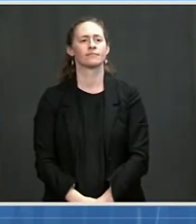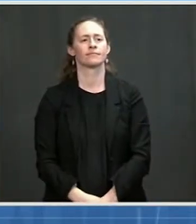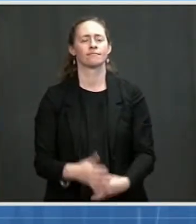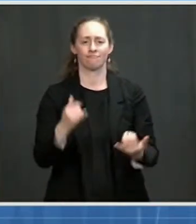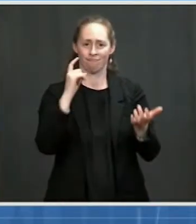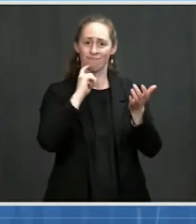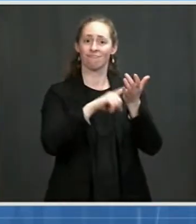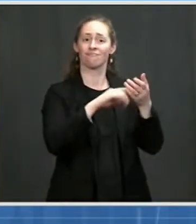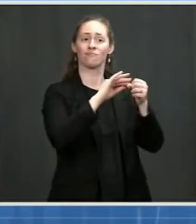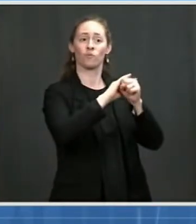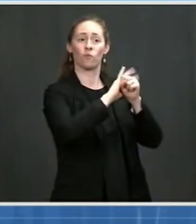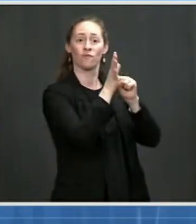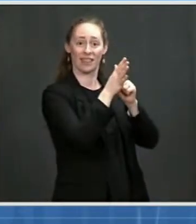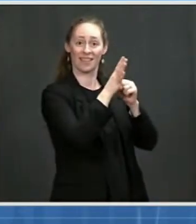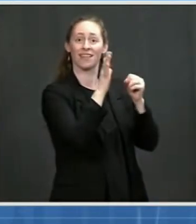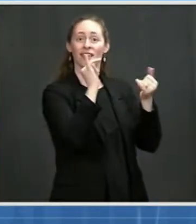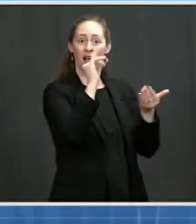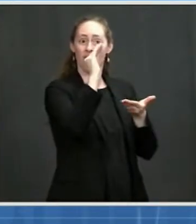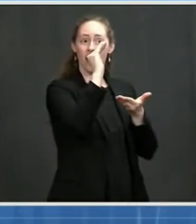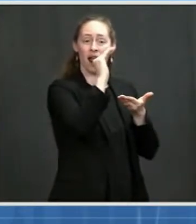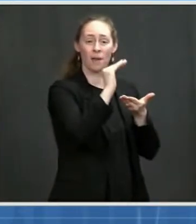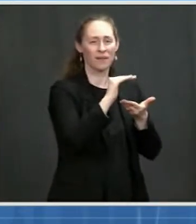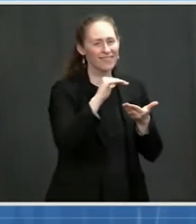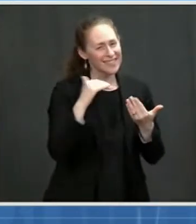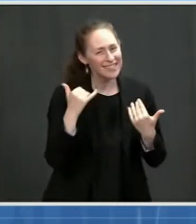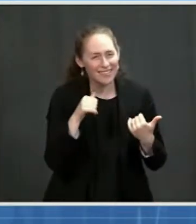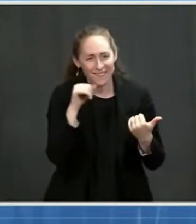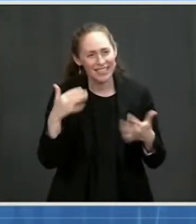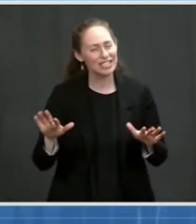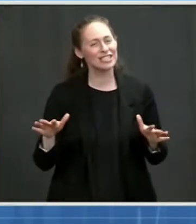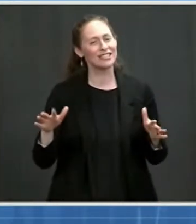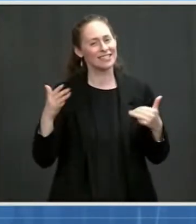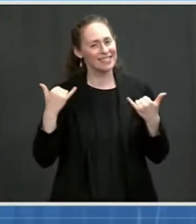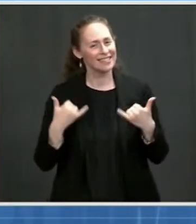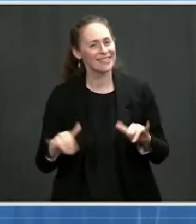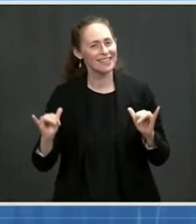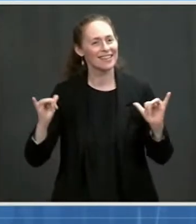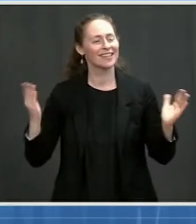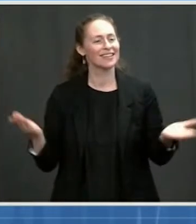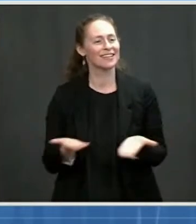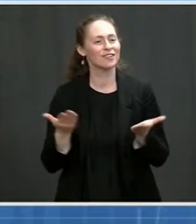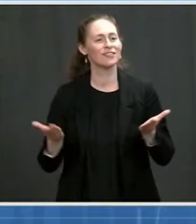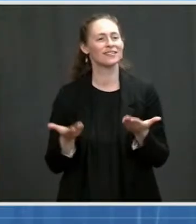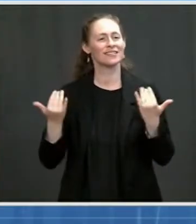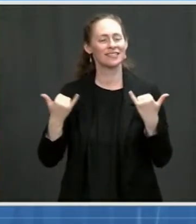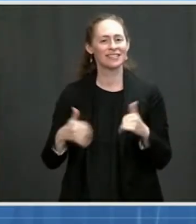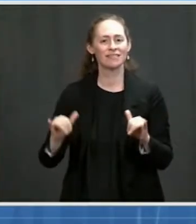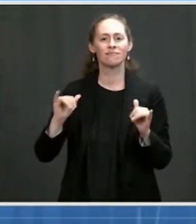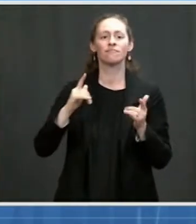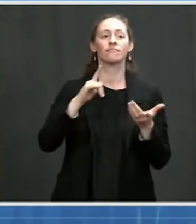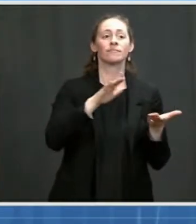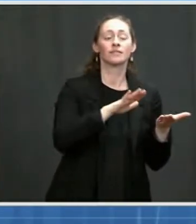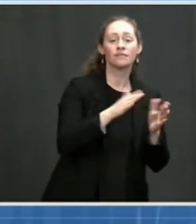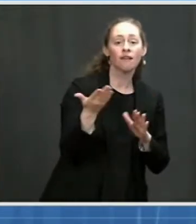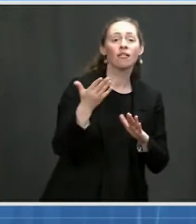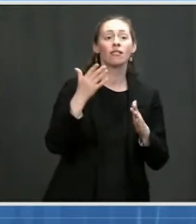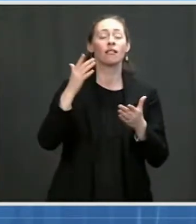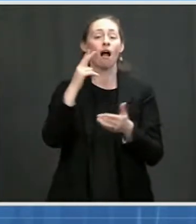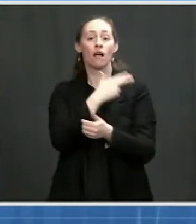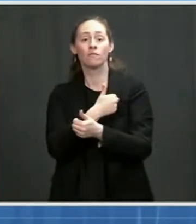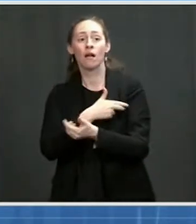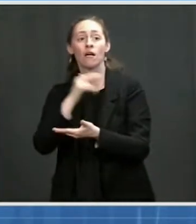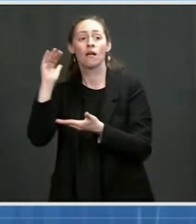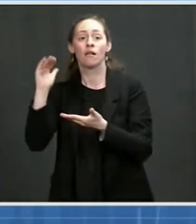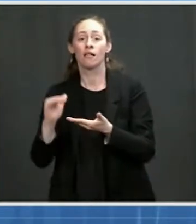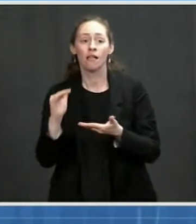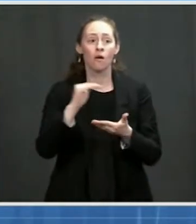yet. Cases, hospitalizations, and deaths are all declining because of the millions of people who have stepped forward and